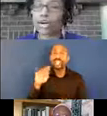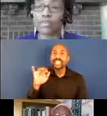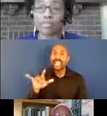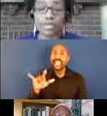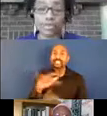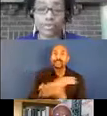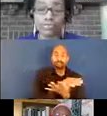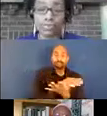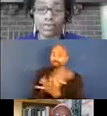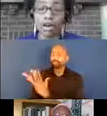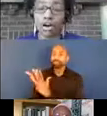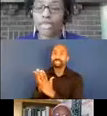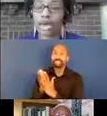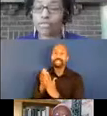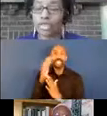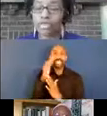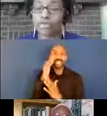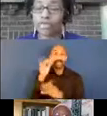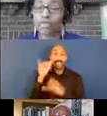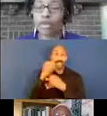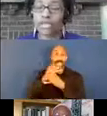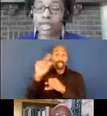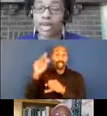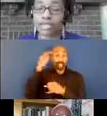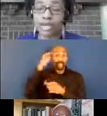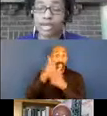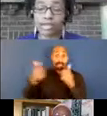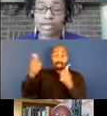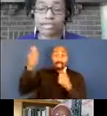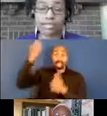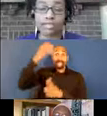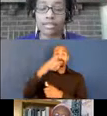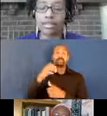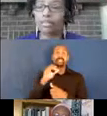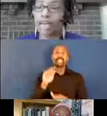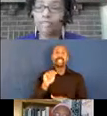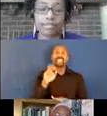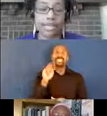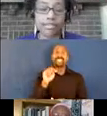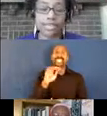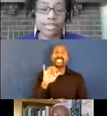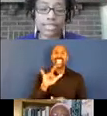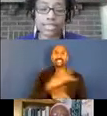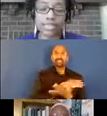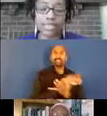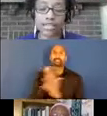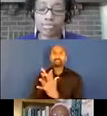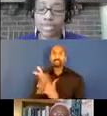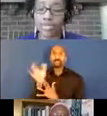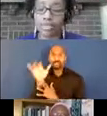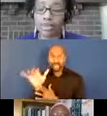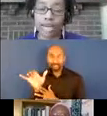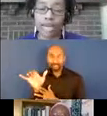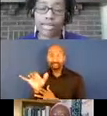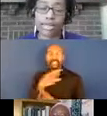or governmental, often out of reach for the most marginalized among us. Black feminism is the living,